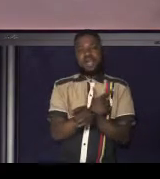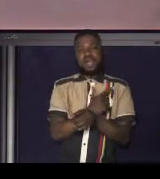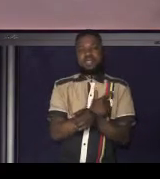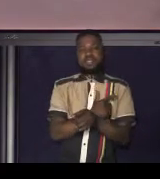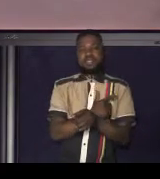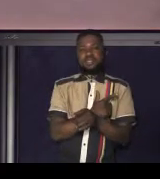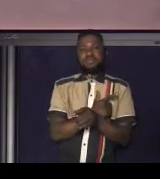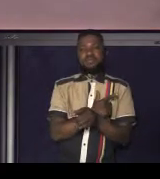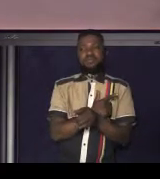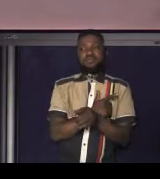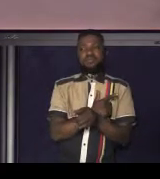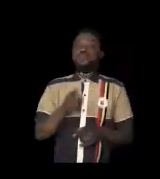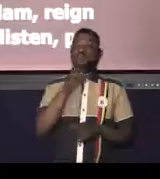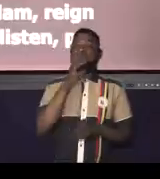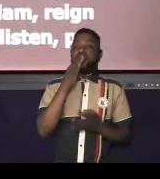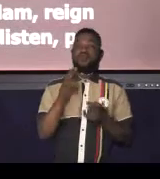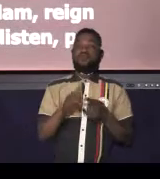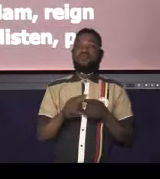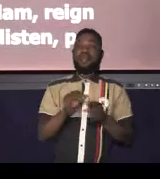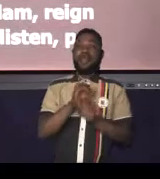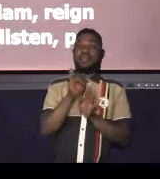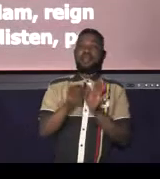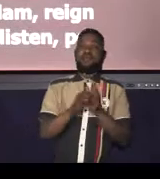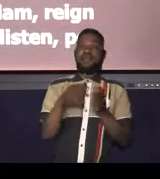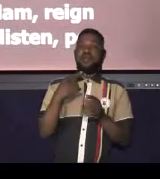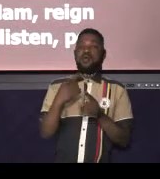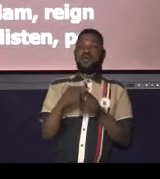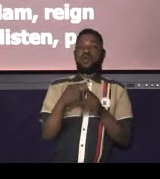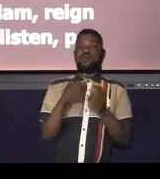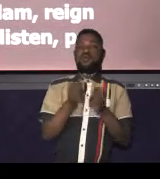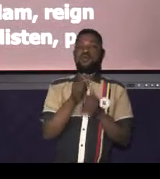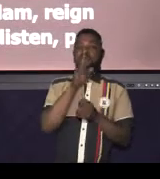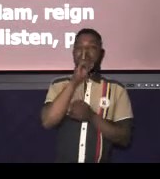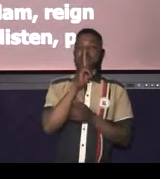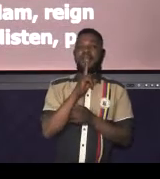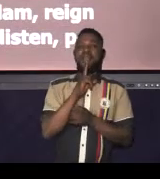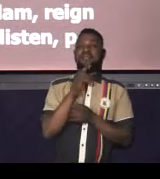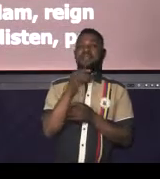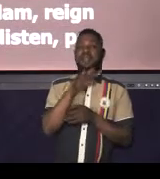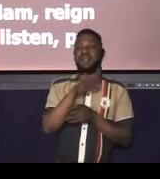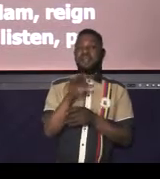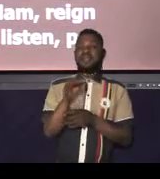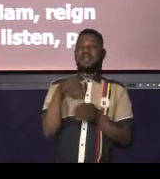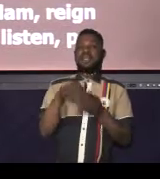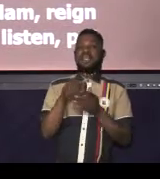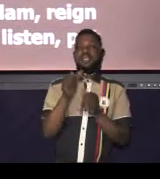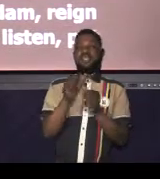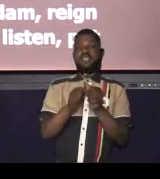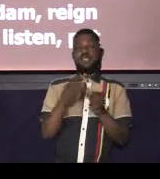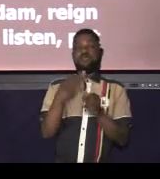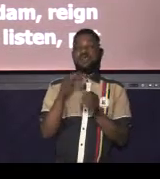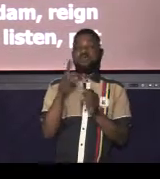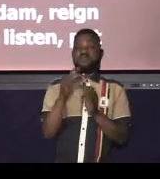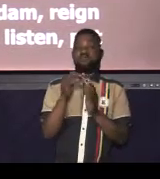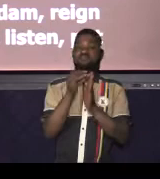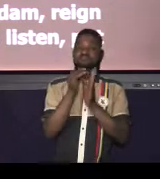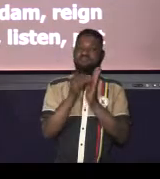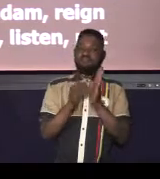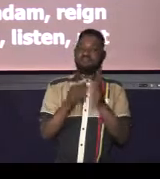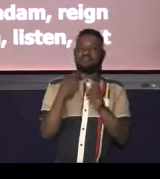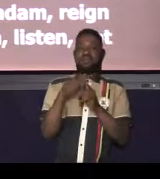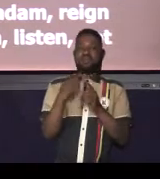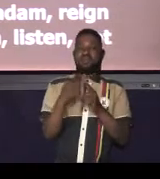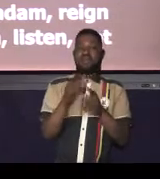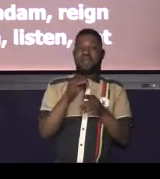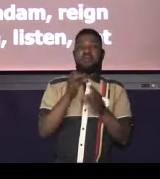lesson or otherwise. You have to identify the words with silent letters in each of the following words. I'm not going to